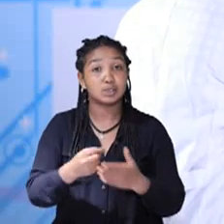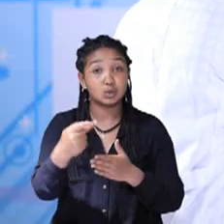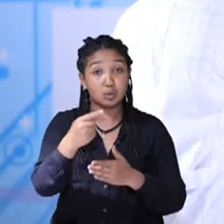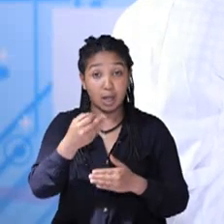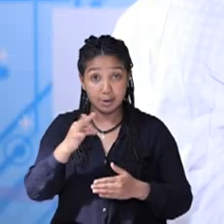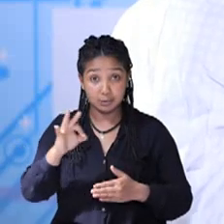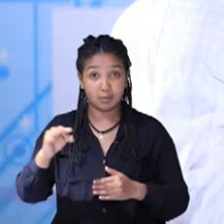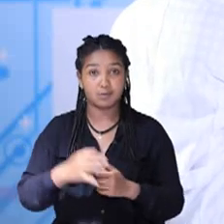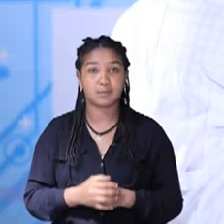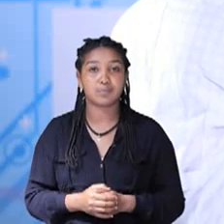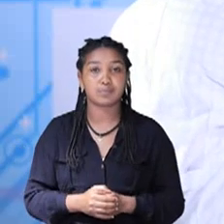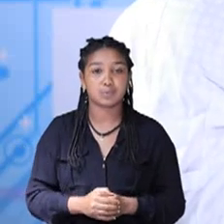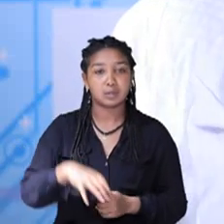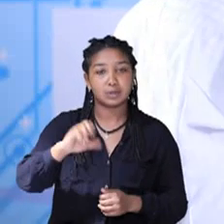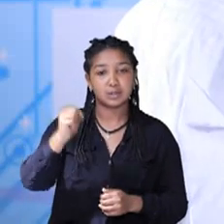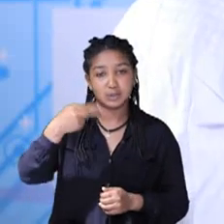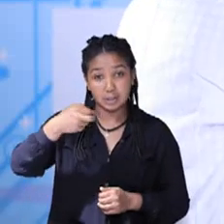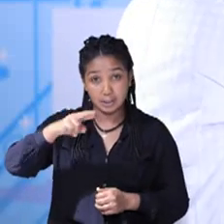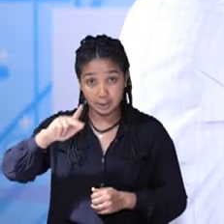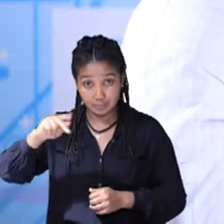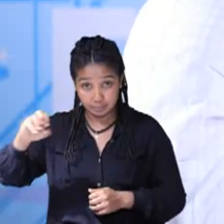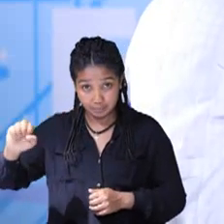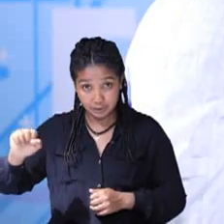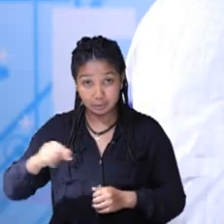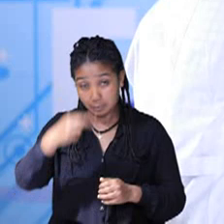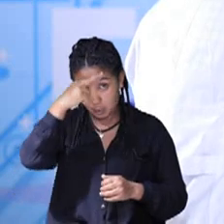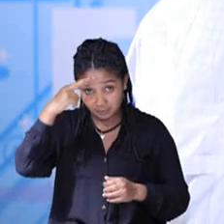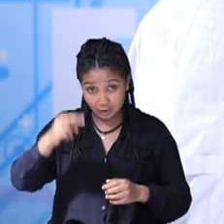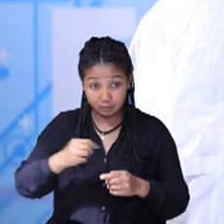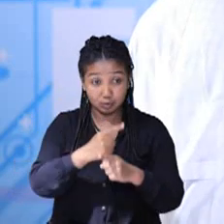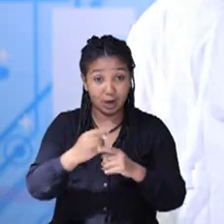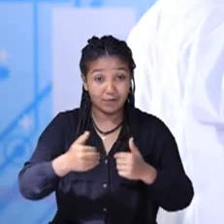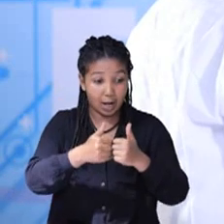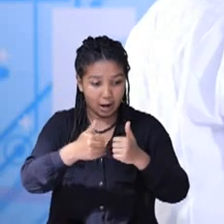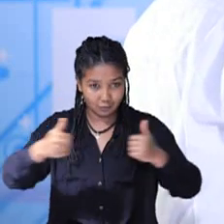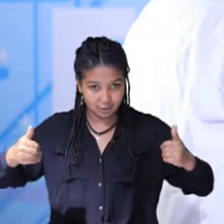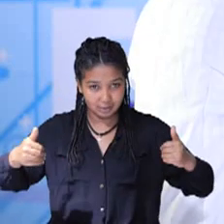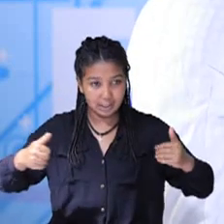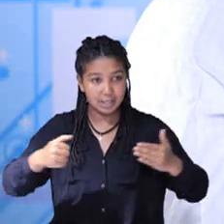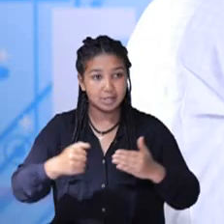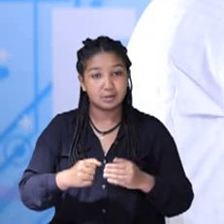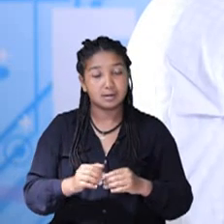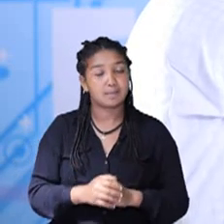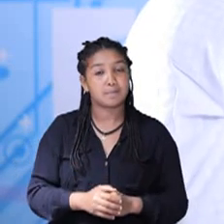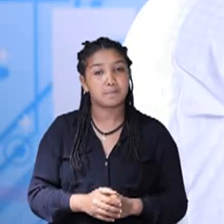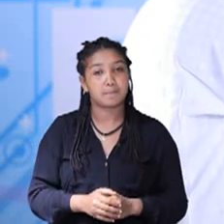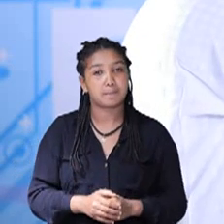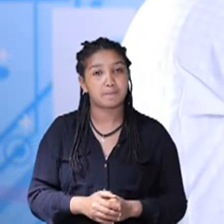These two types of shrimps, because they are geographically isolated,